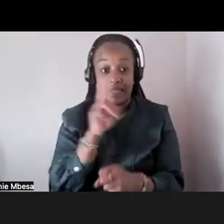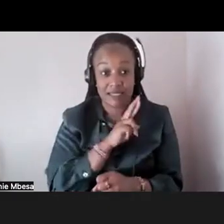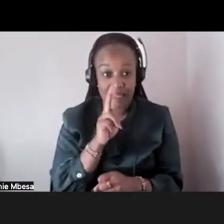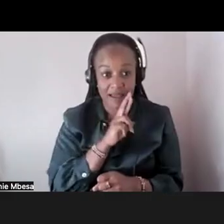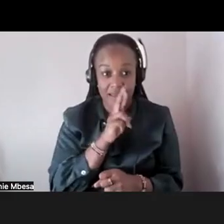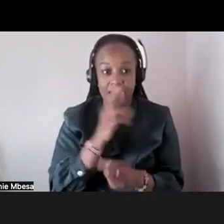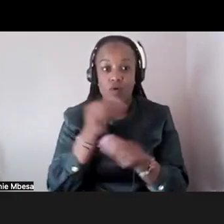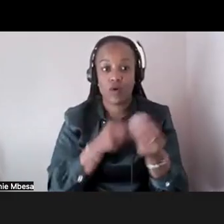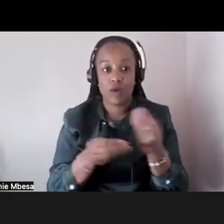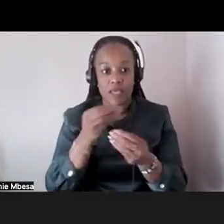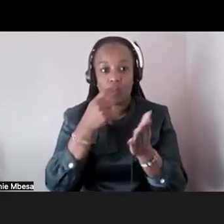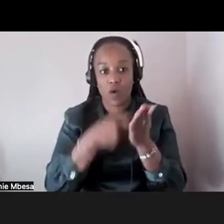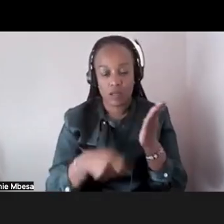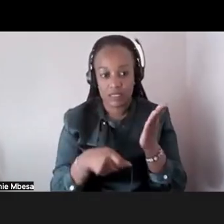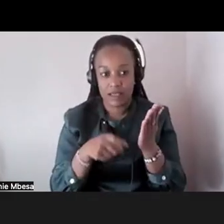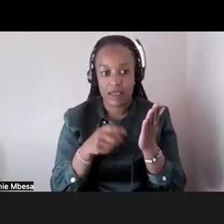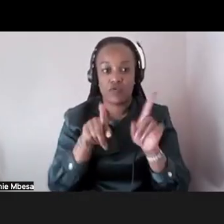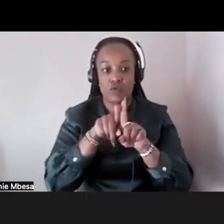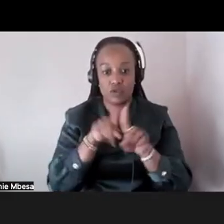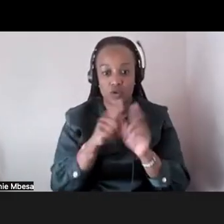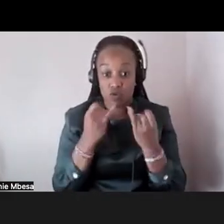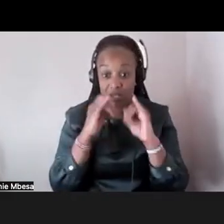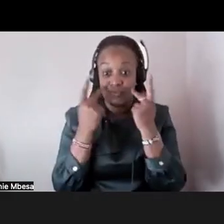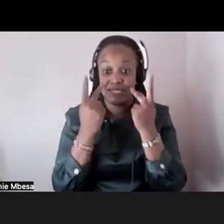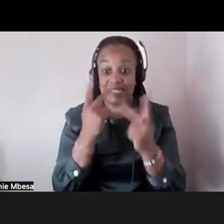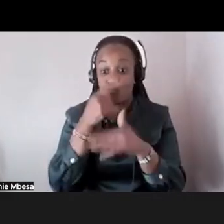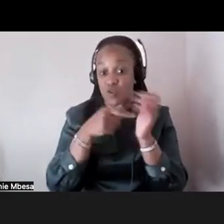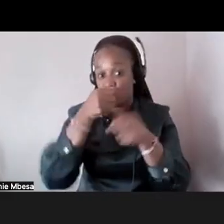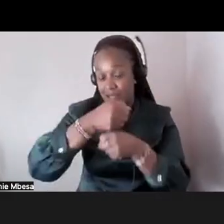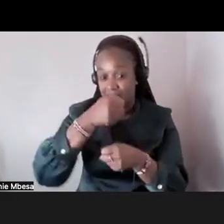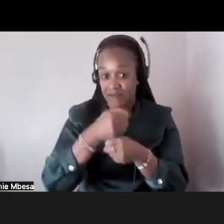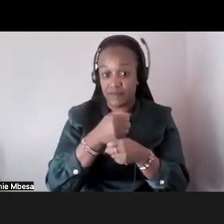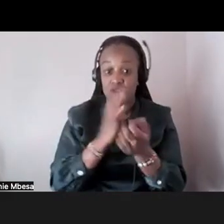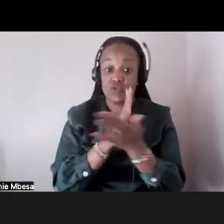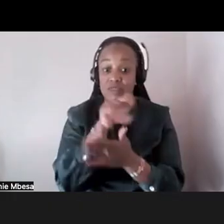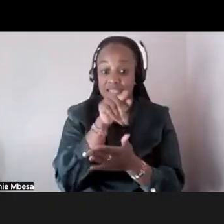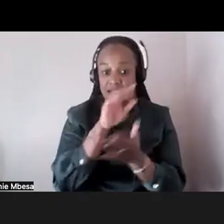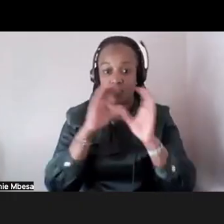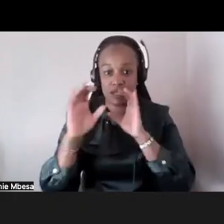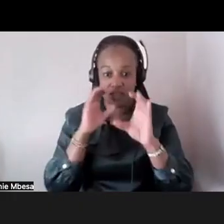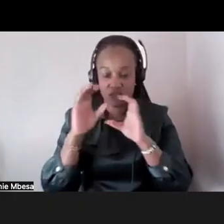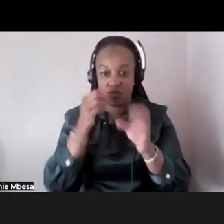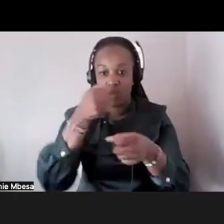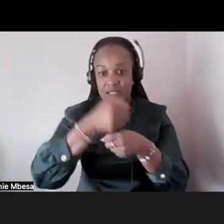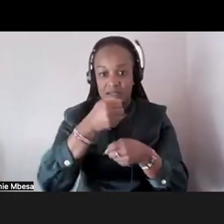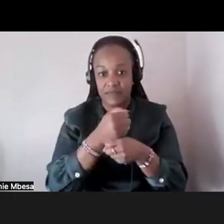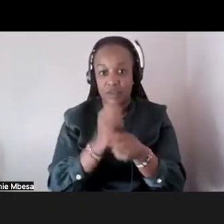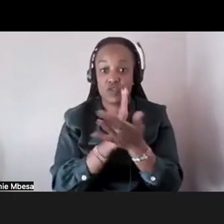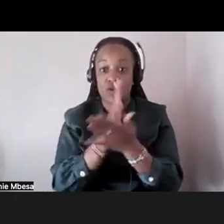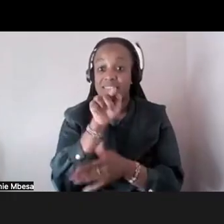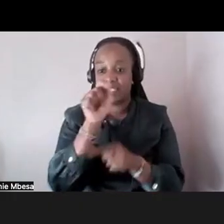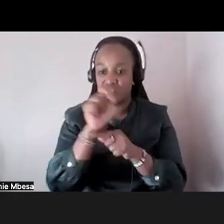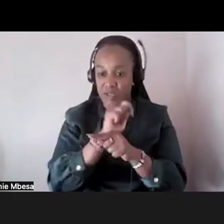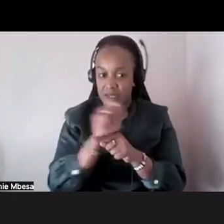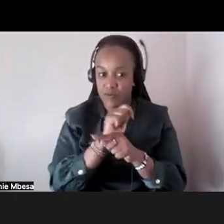as well, and then also testing what works. So this person-centered communication approach that I mentioned in this training, we have tested this in 3